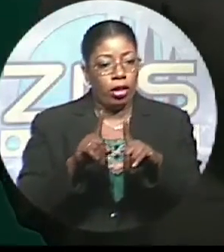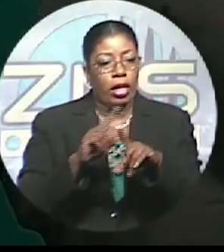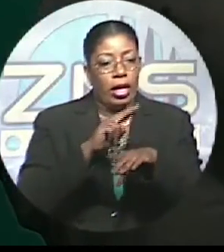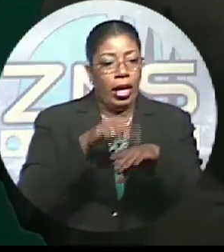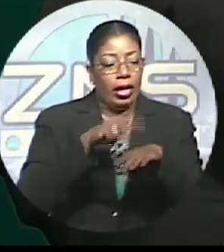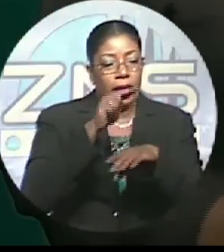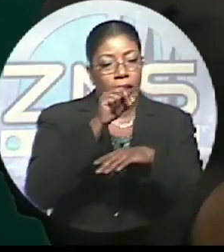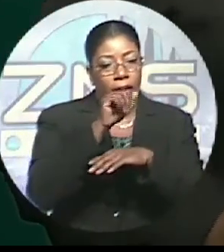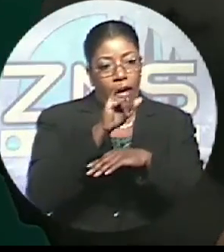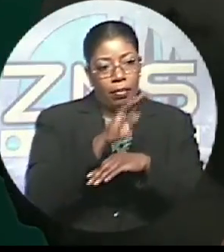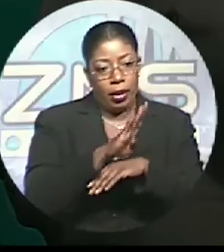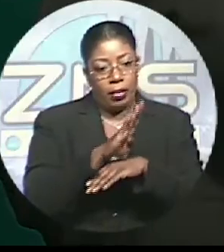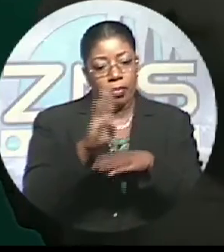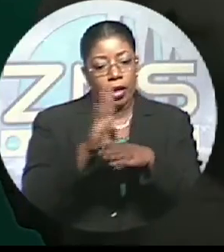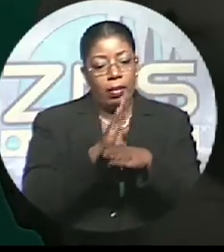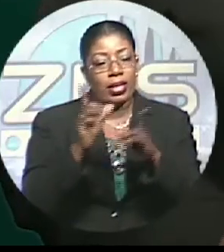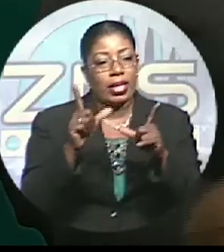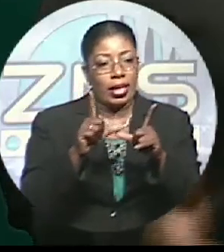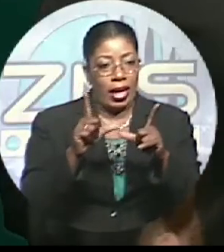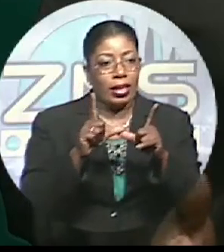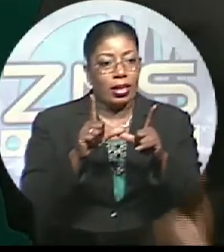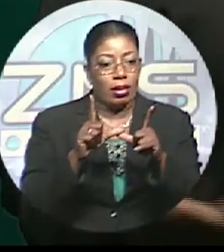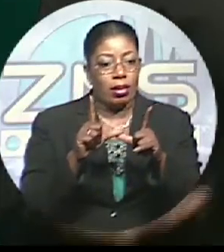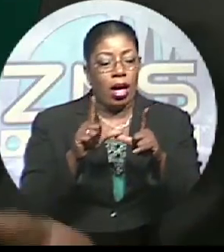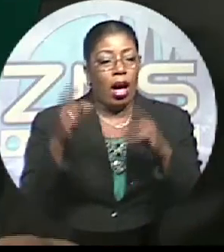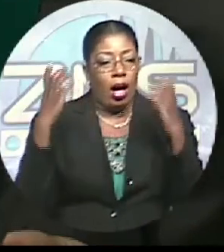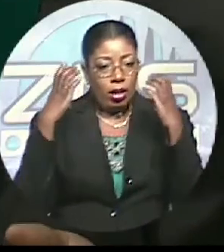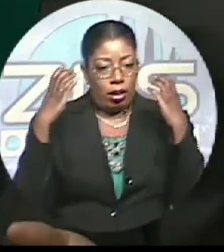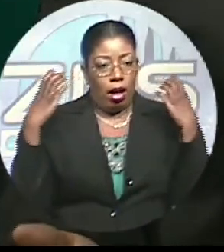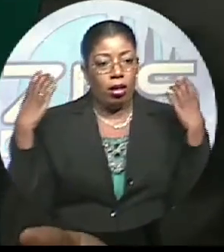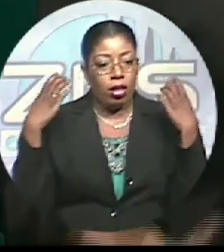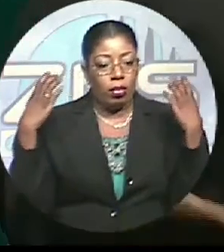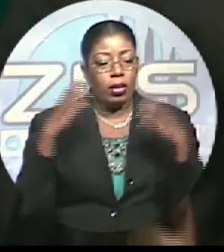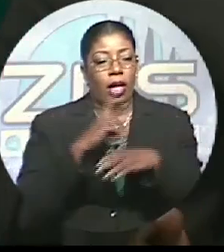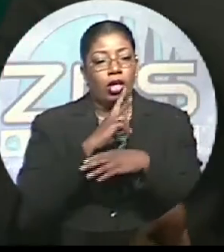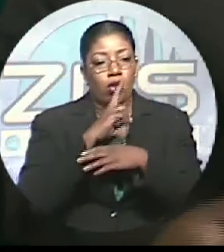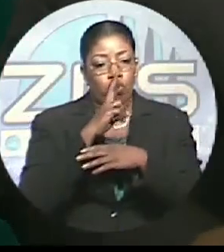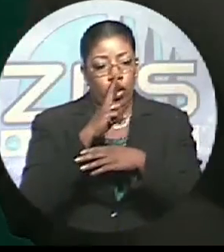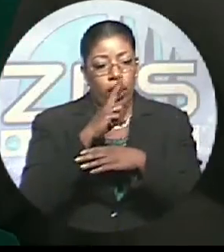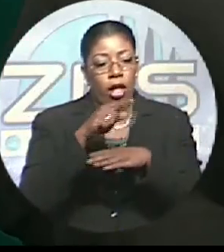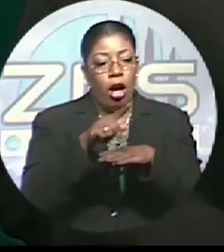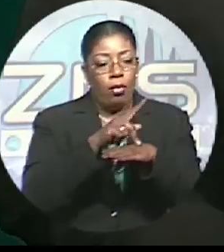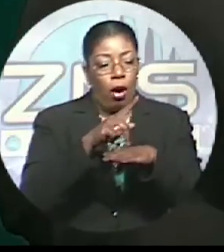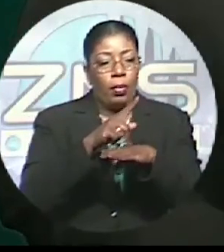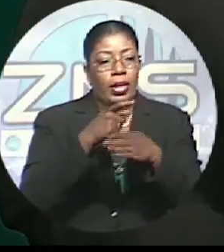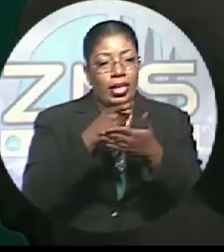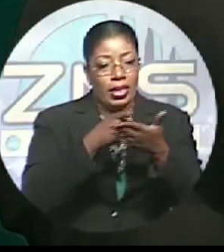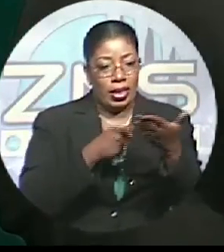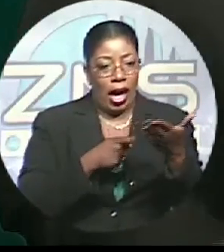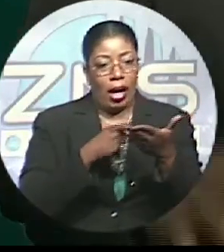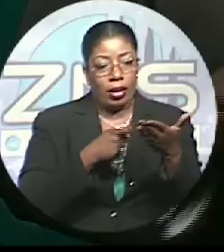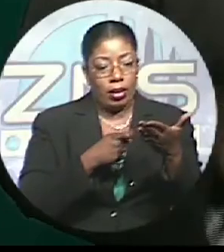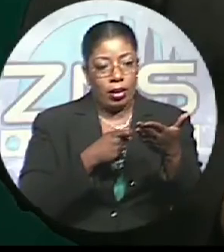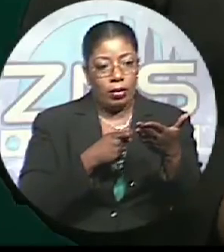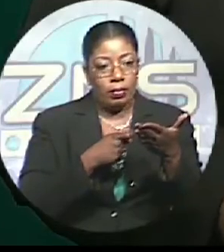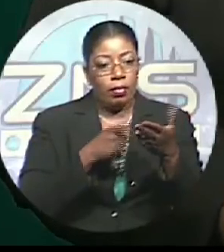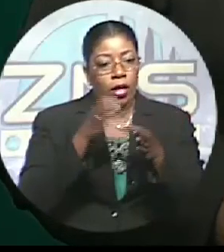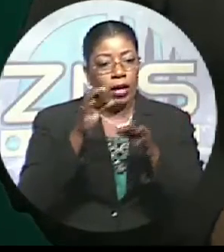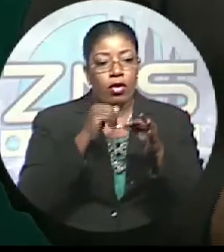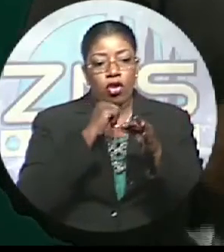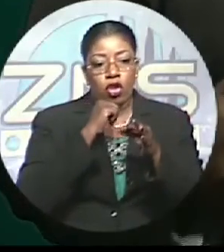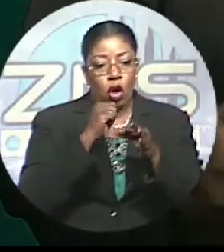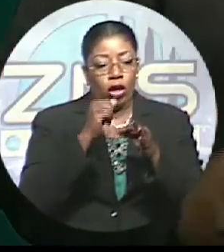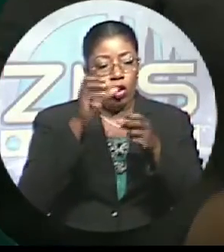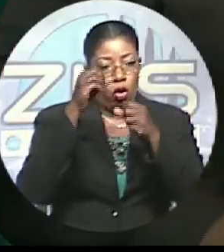National Insurance, the Business License Unit, Customs, Real Property Tax, and VAT to ensure you're compliant. If you're not